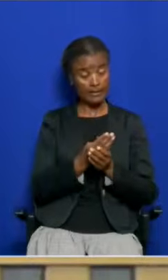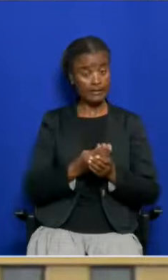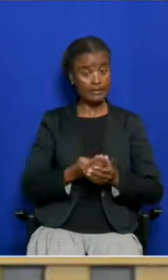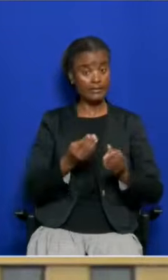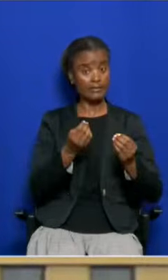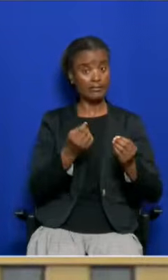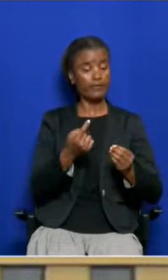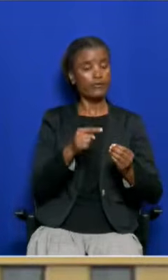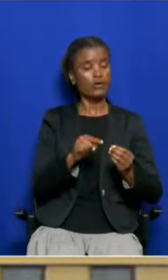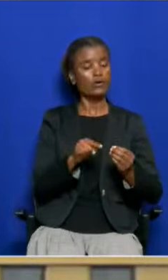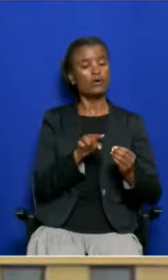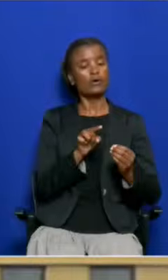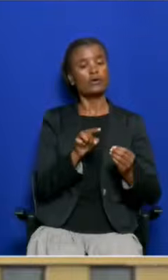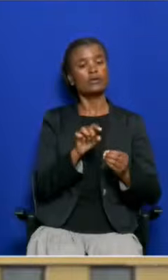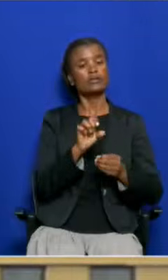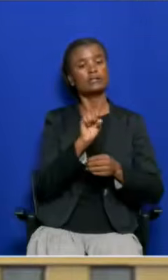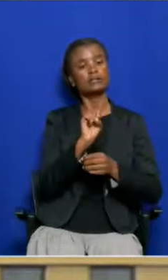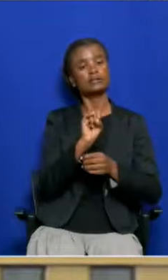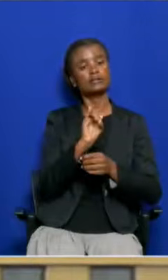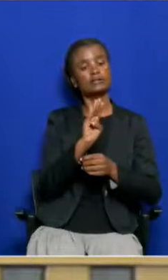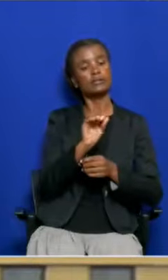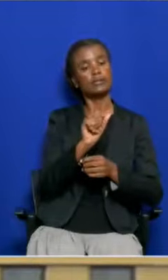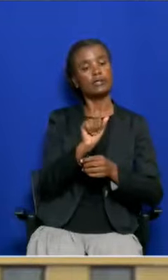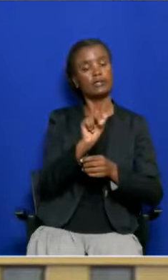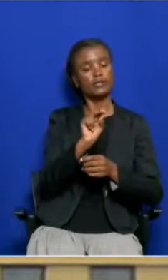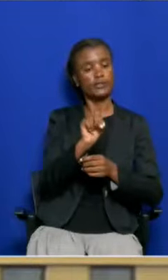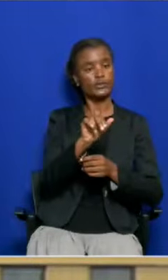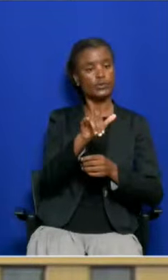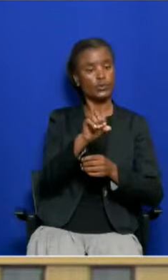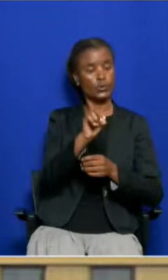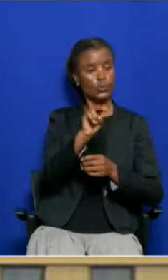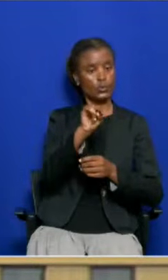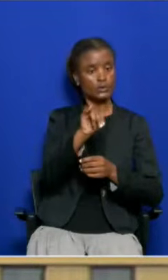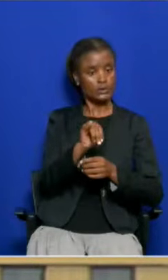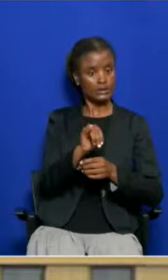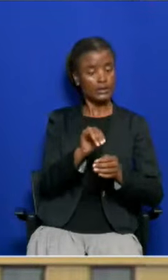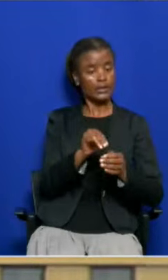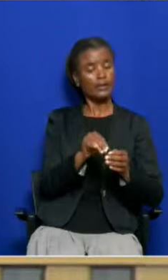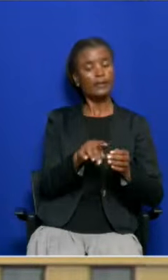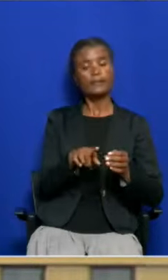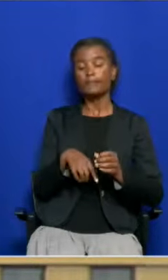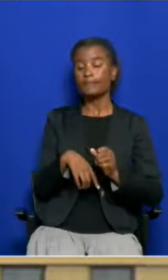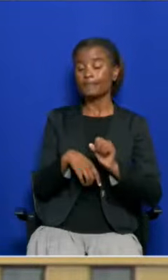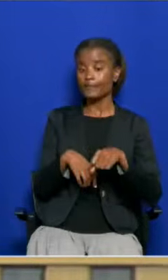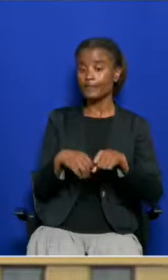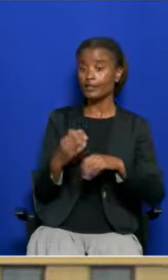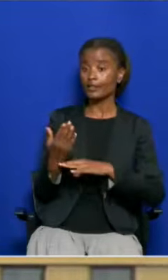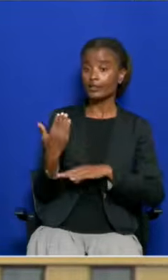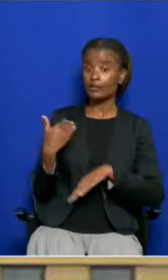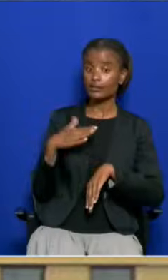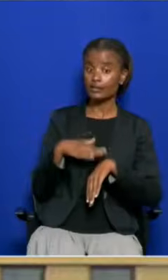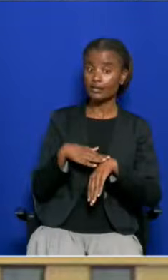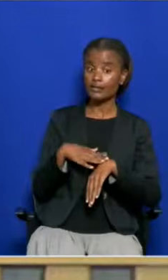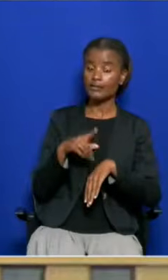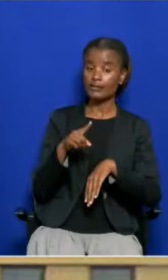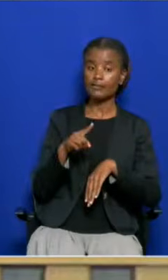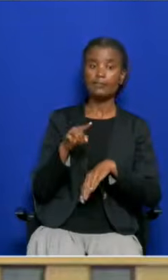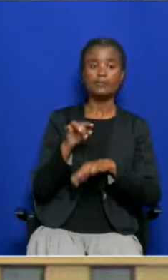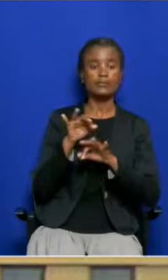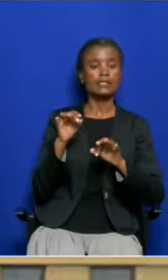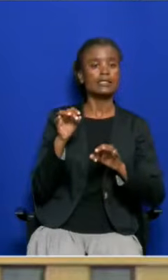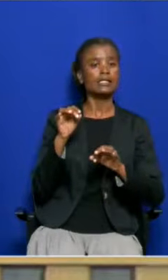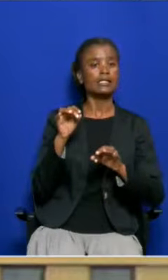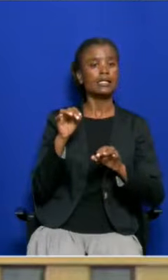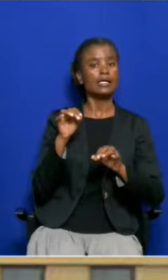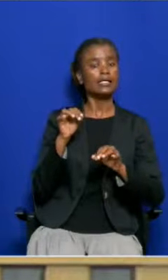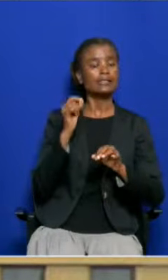At that time, it was alleged that Joe Sibanyoni is the mastermind behind these